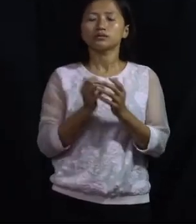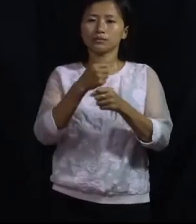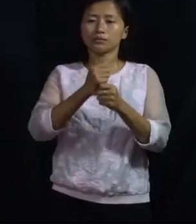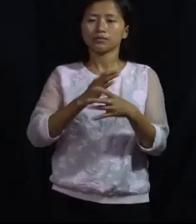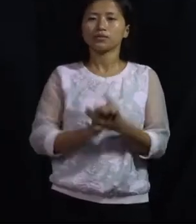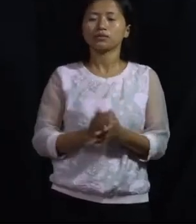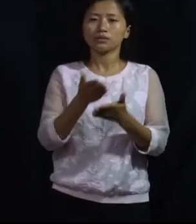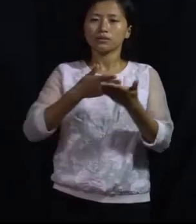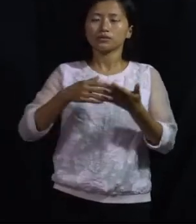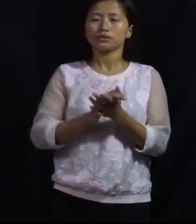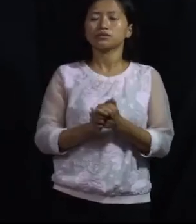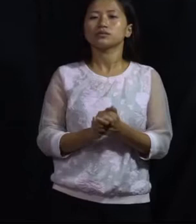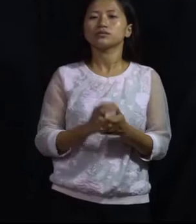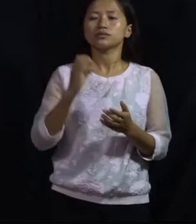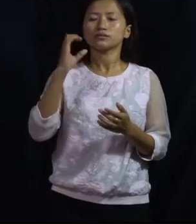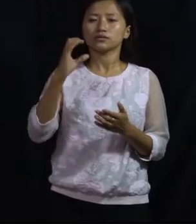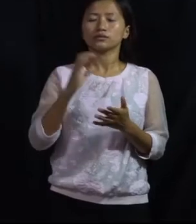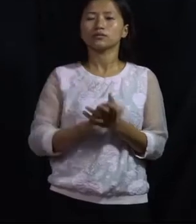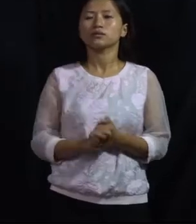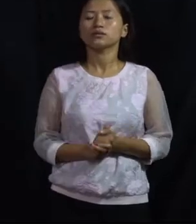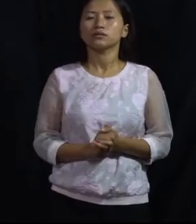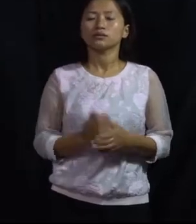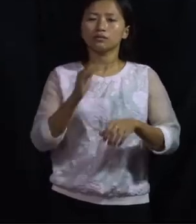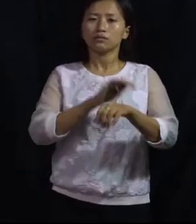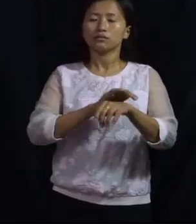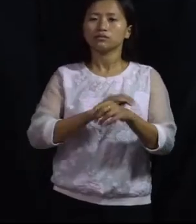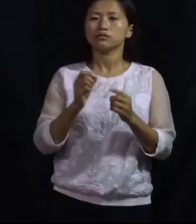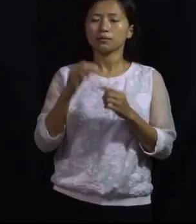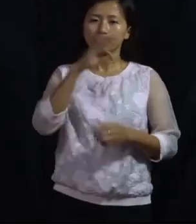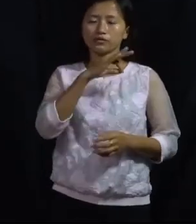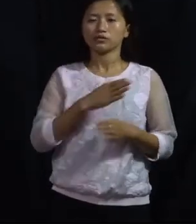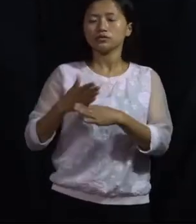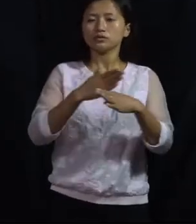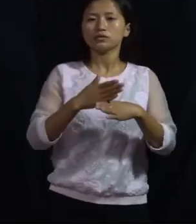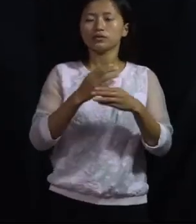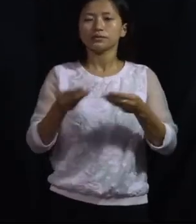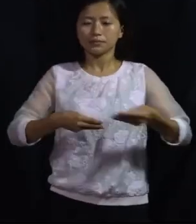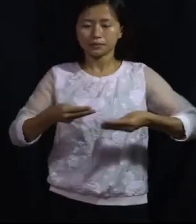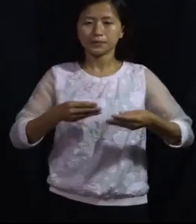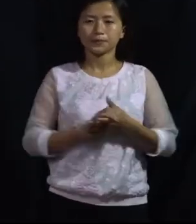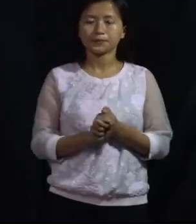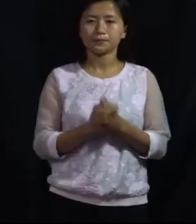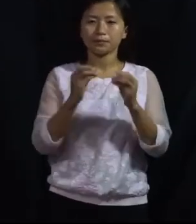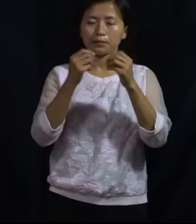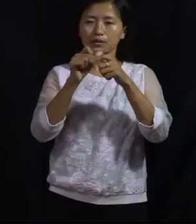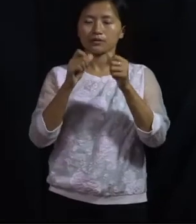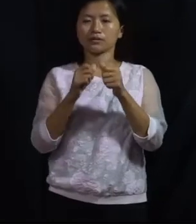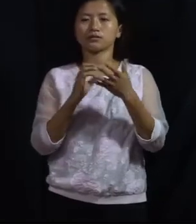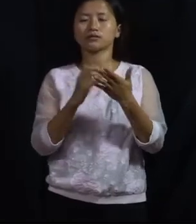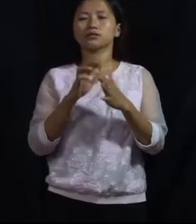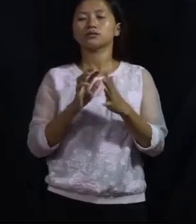made proportionate to that of C on their profit sharing basis. That means the share